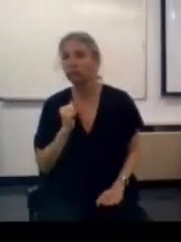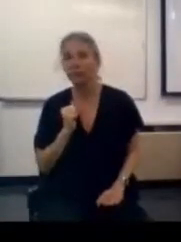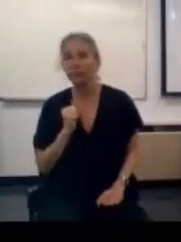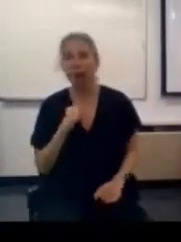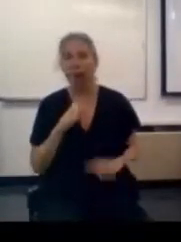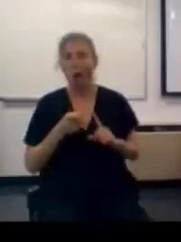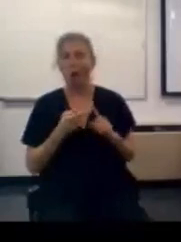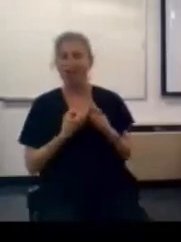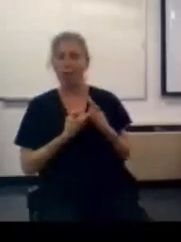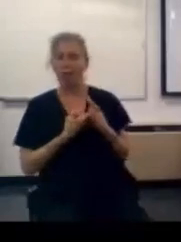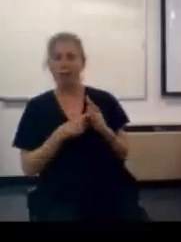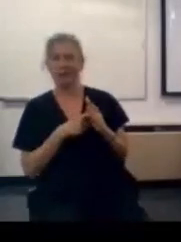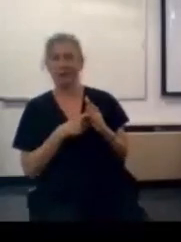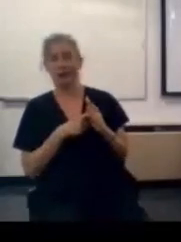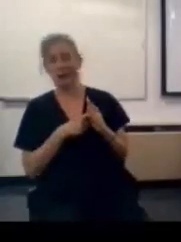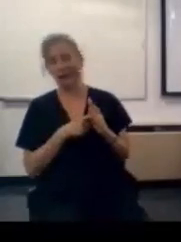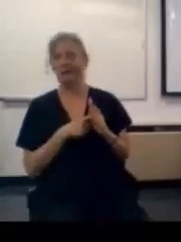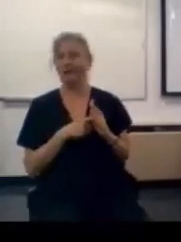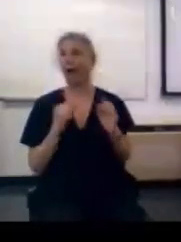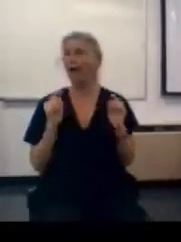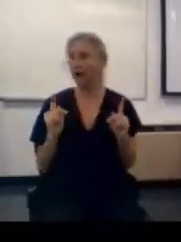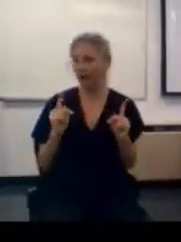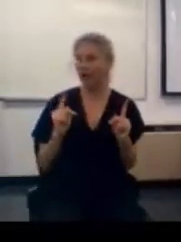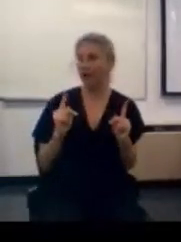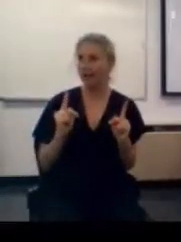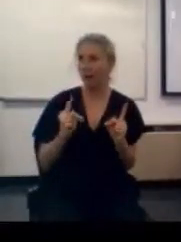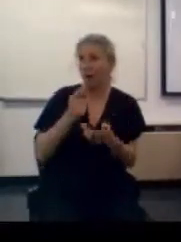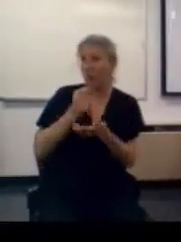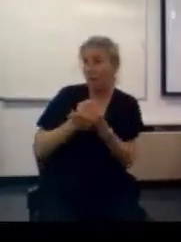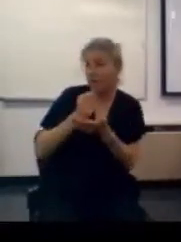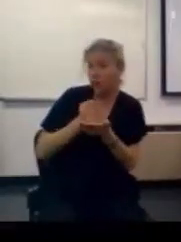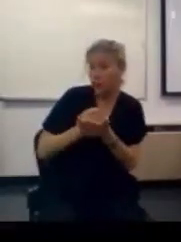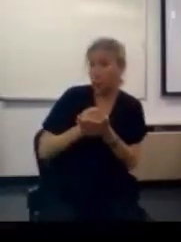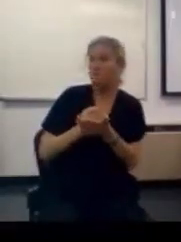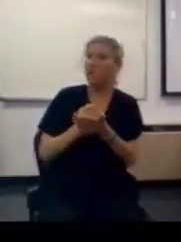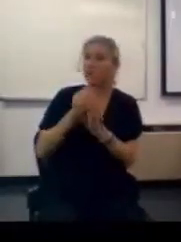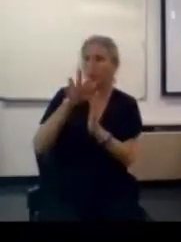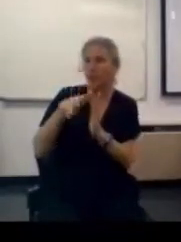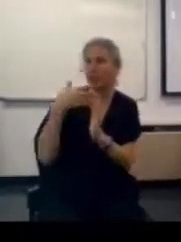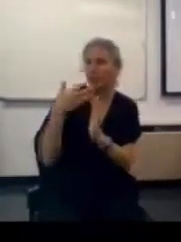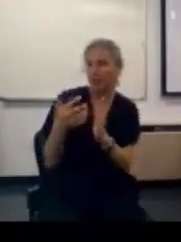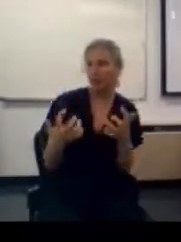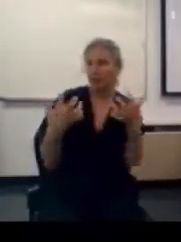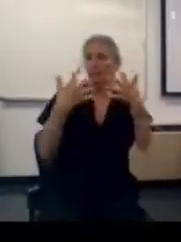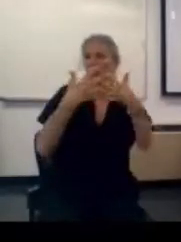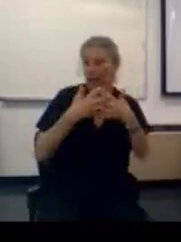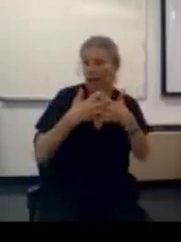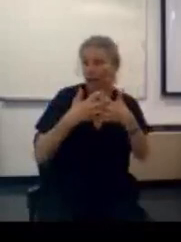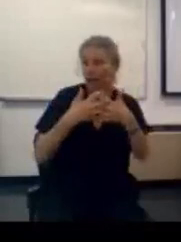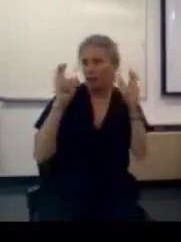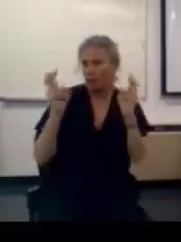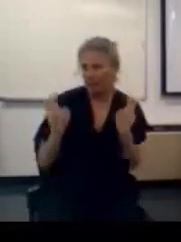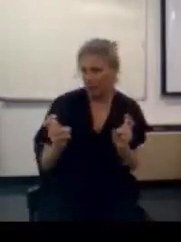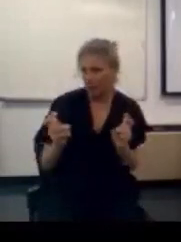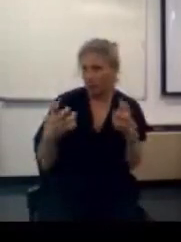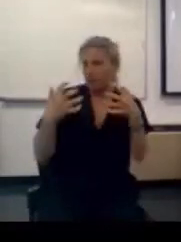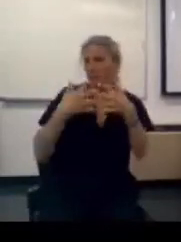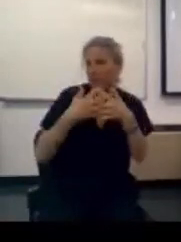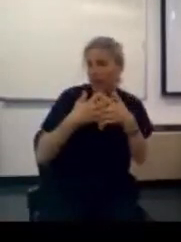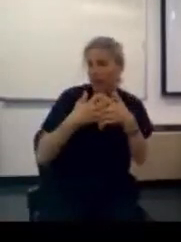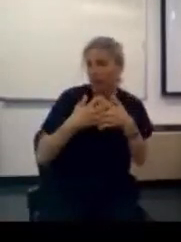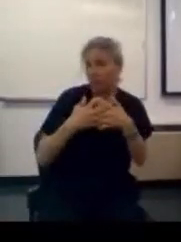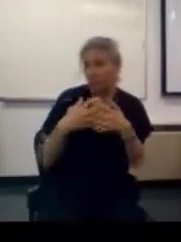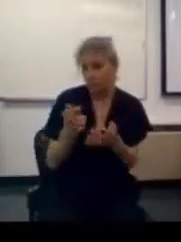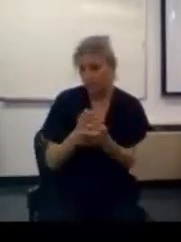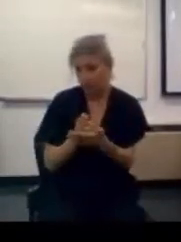said, when can you start? So they worked around my treatments, my schedule, and all